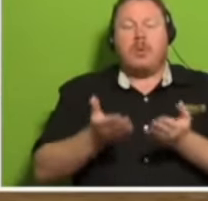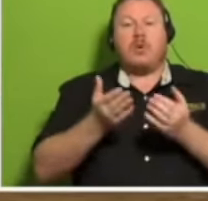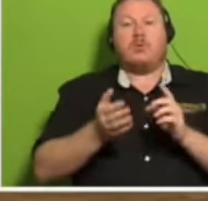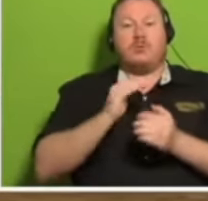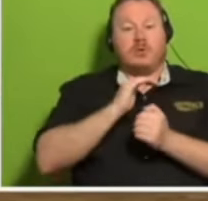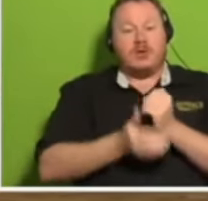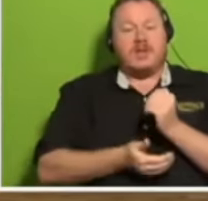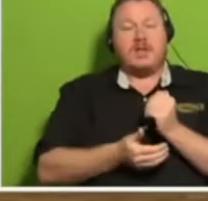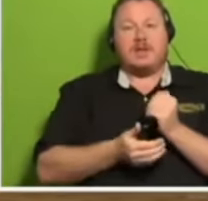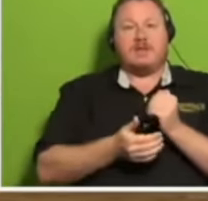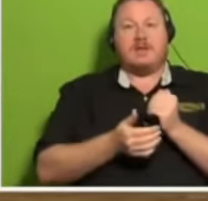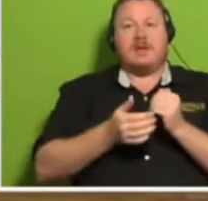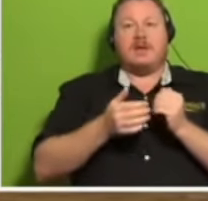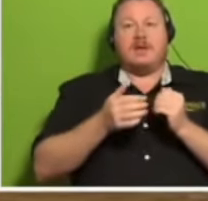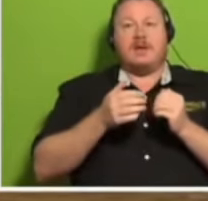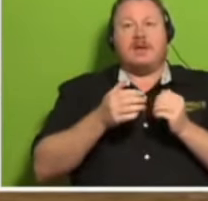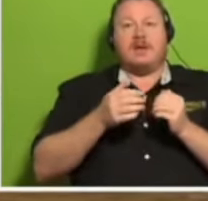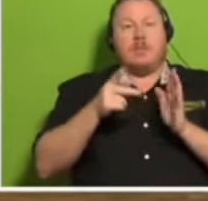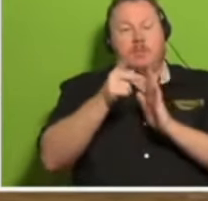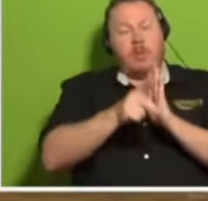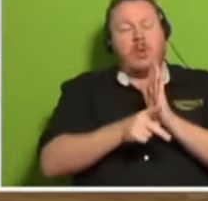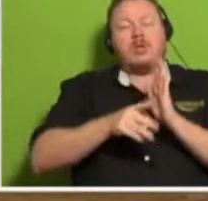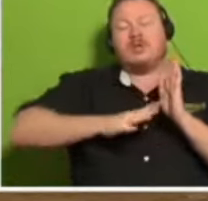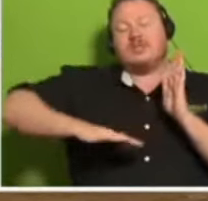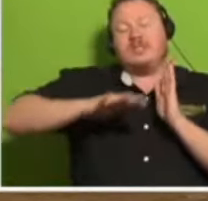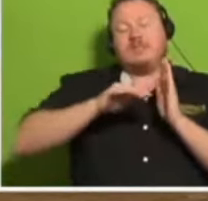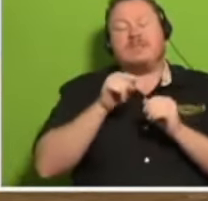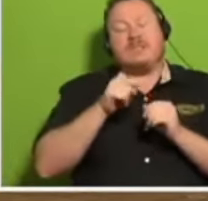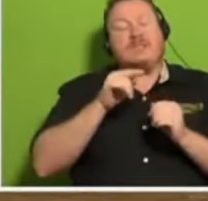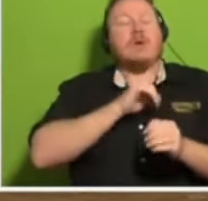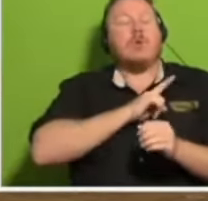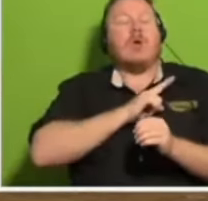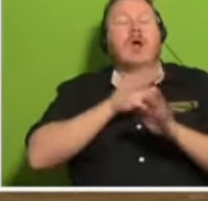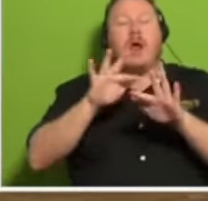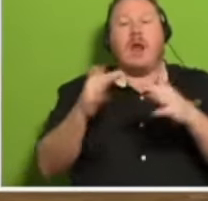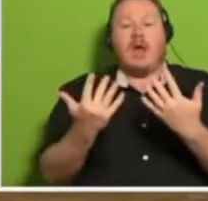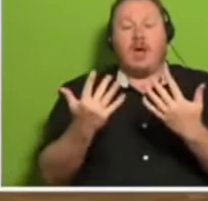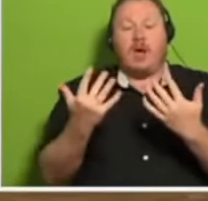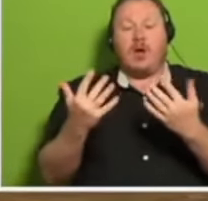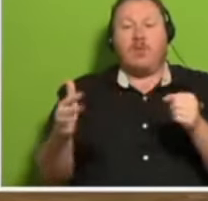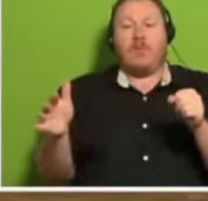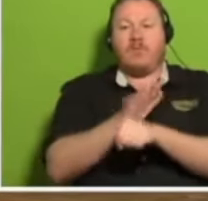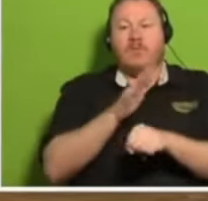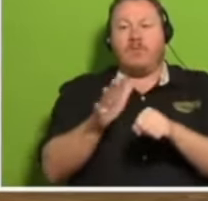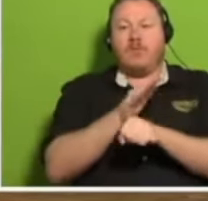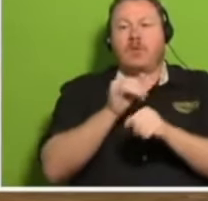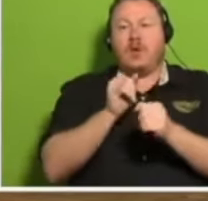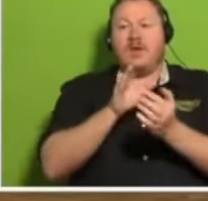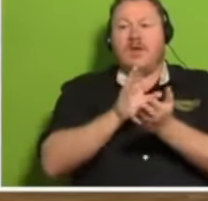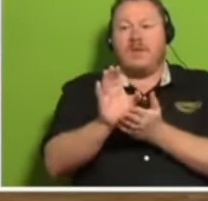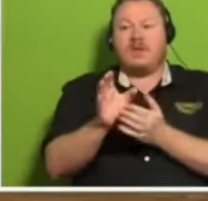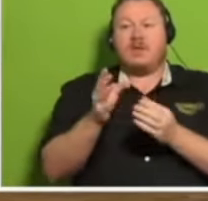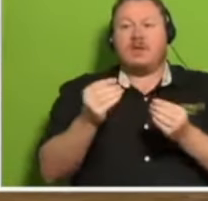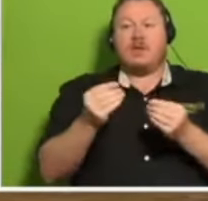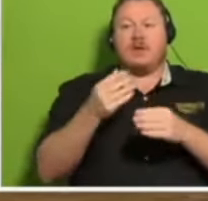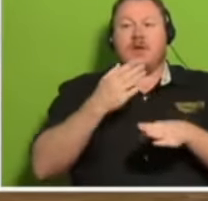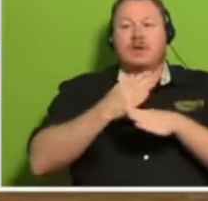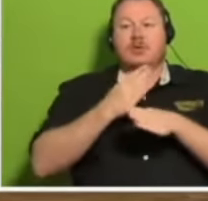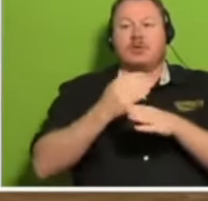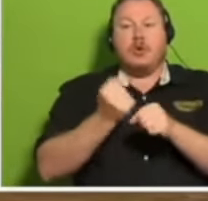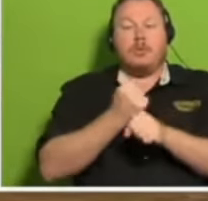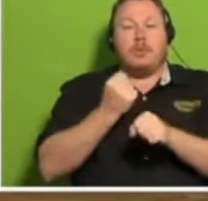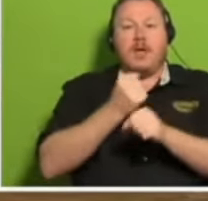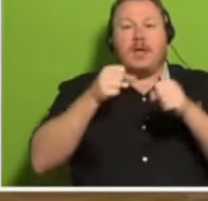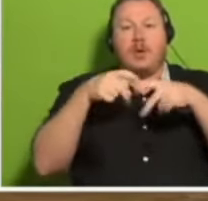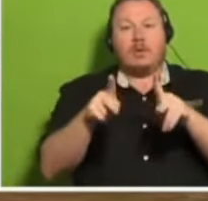and predictability of the policy space to allow us to unlock the enormous investment and job-creating